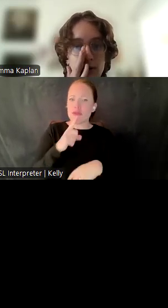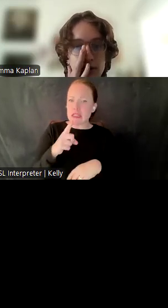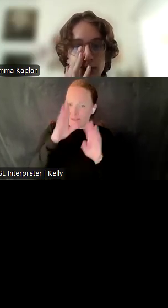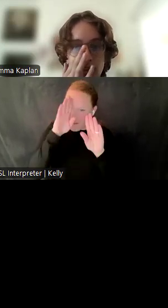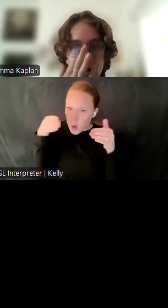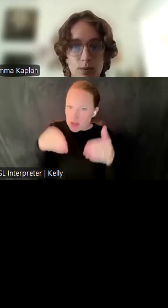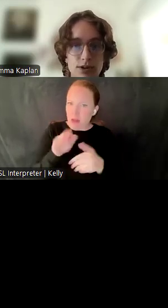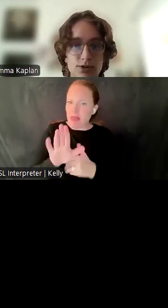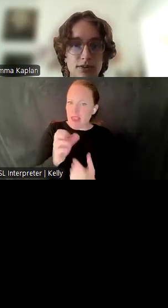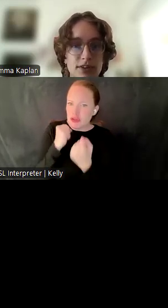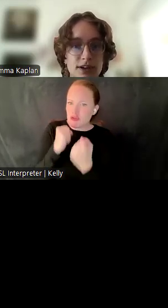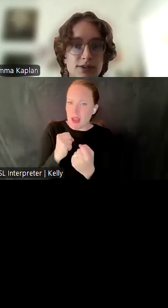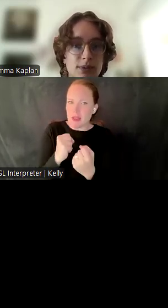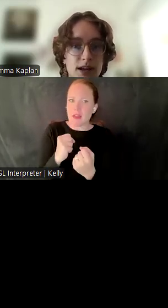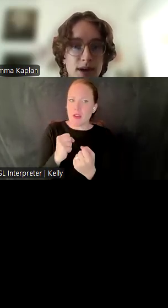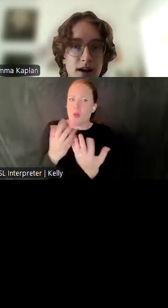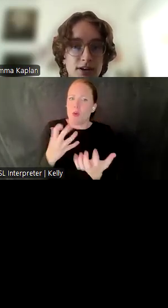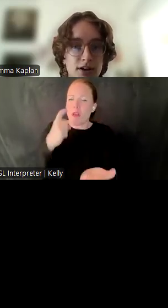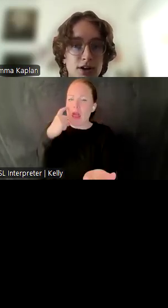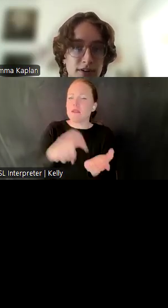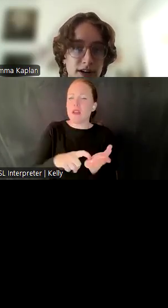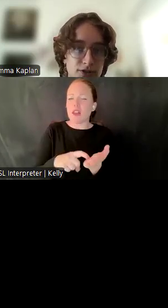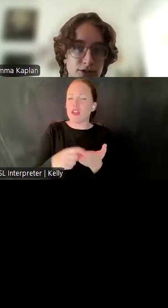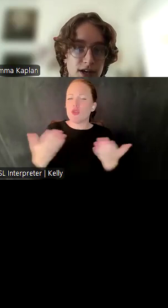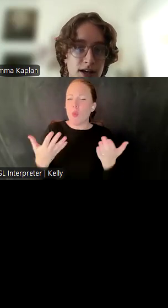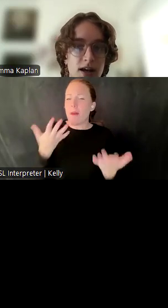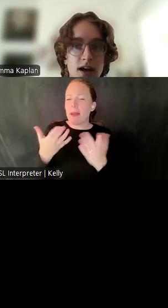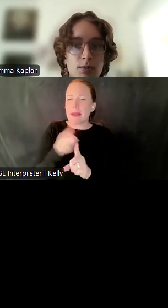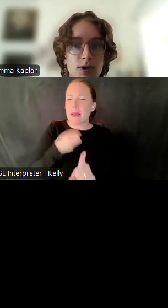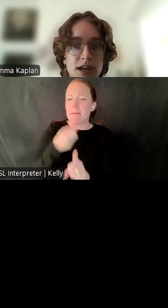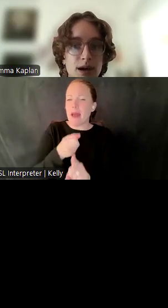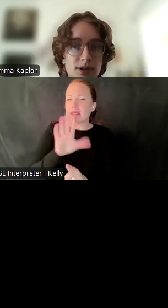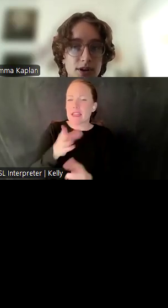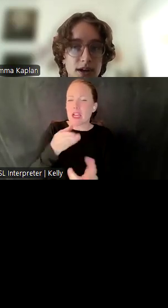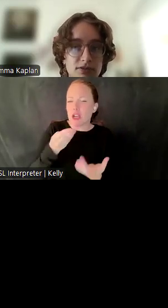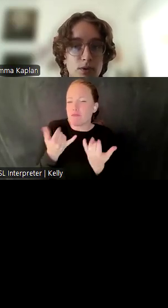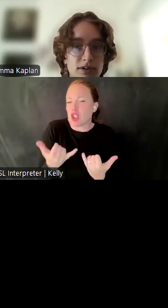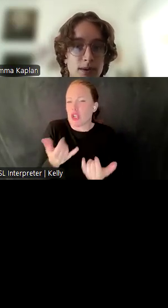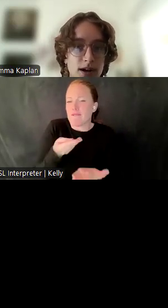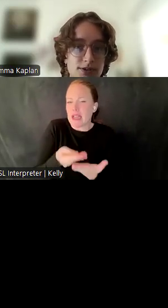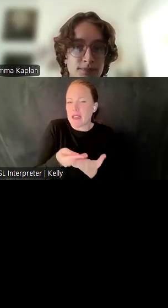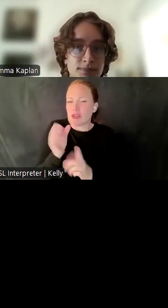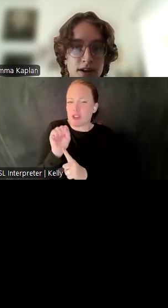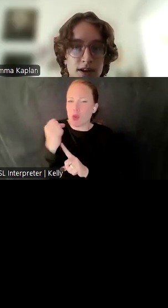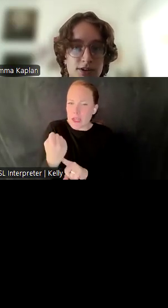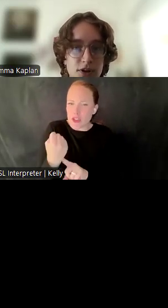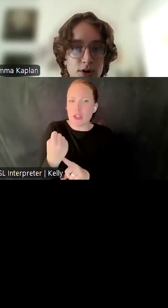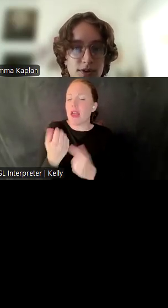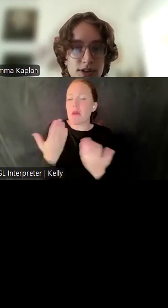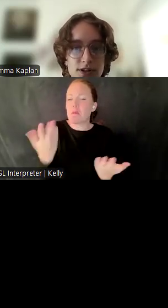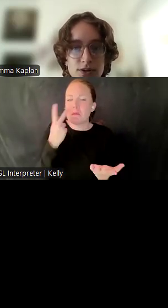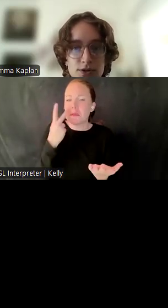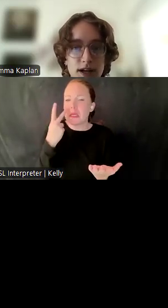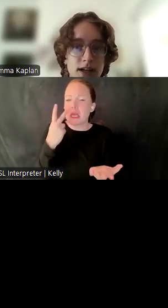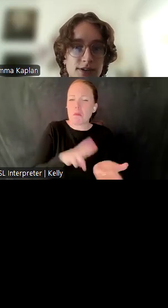want to acknowledge what sort of things might impact their current financial state and what they might be looking for from us.